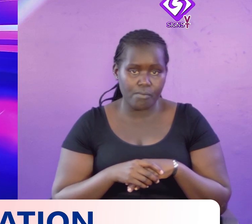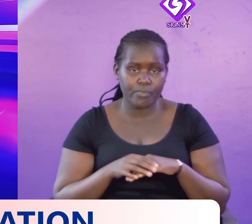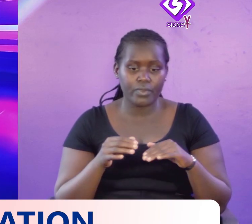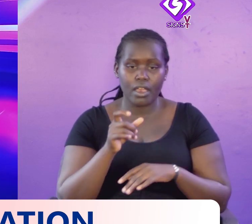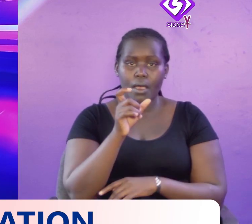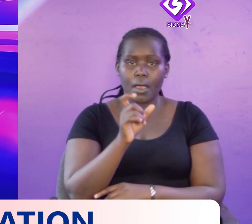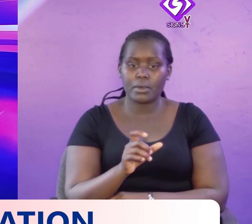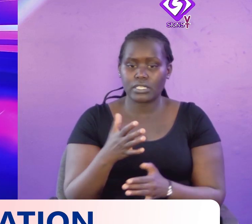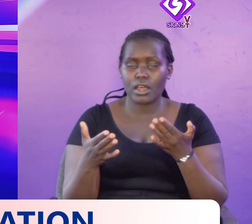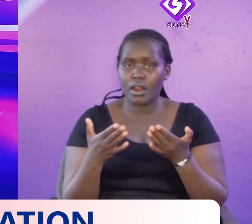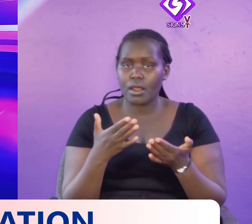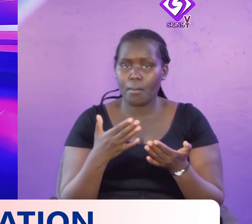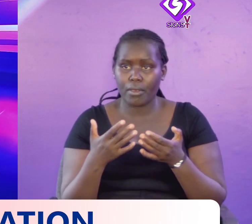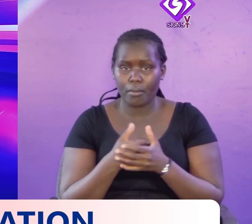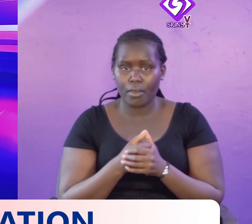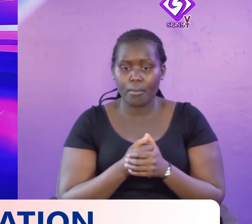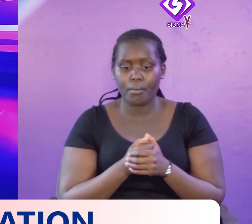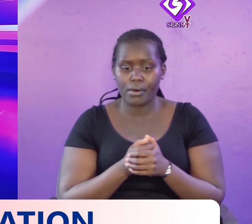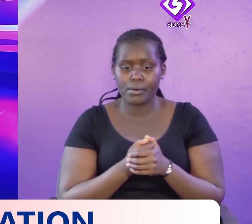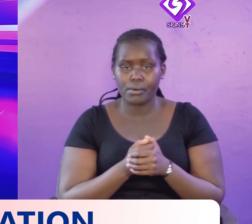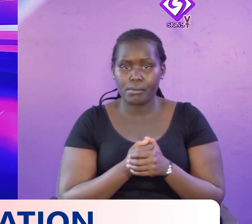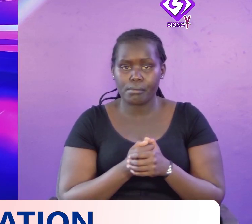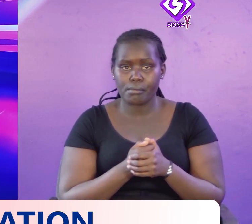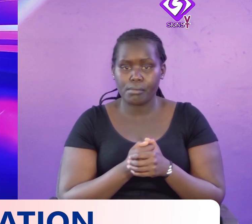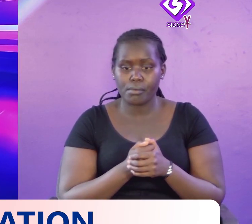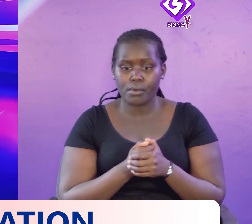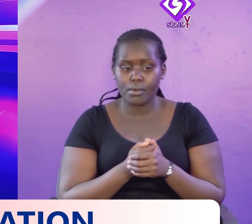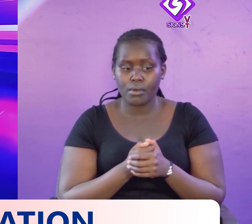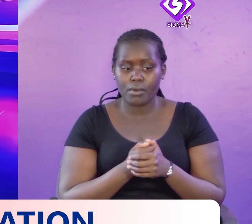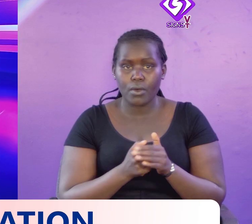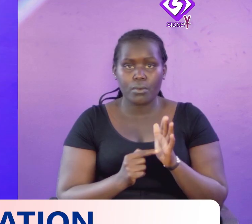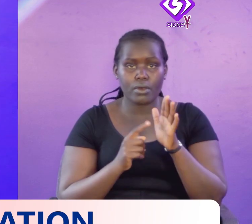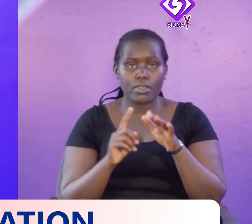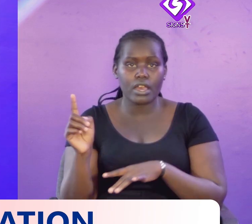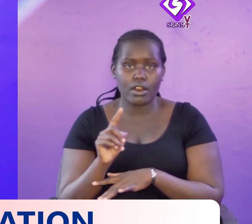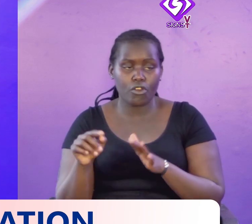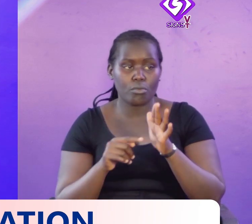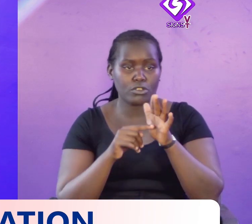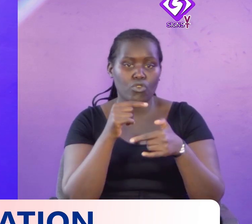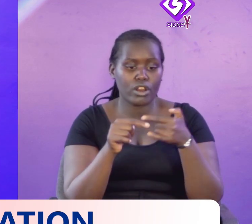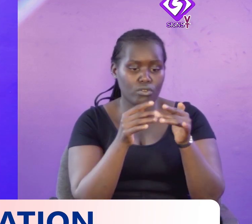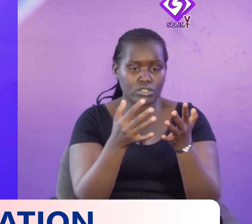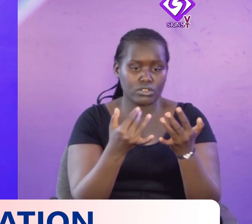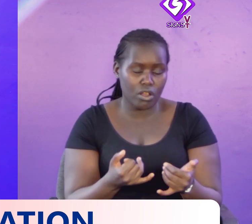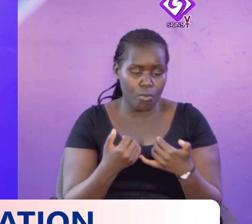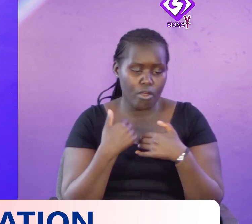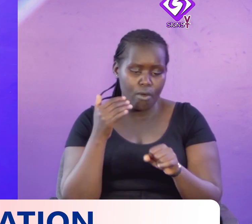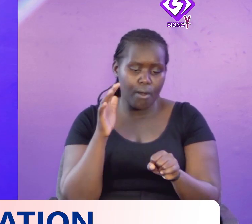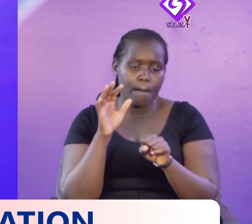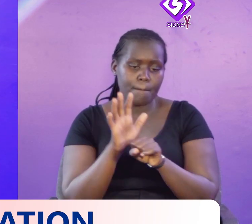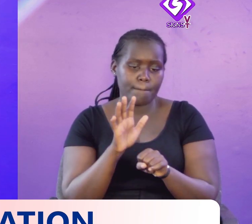Somebody is supposed to be The in Nairobi show is on right now. Yes, the Nairobi show is on. Somebody That is should visit it. agriculture. Yeah, so many schools going